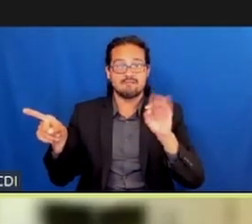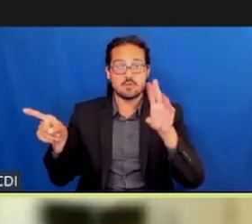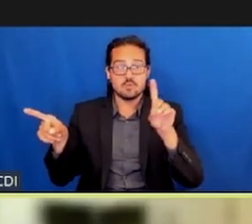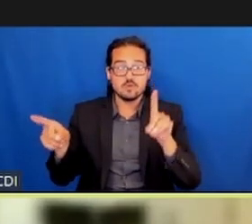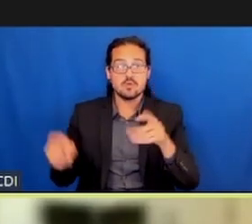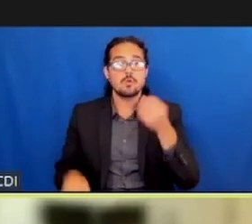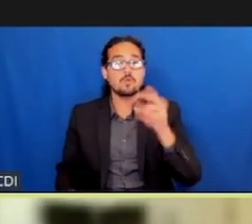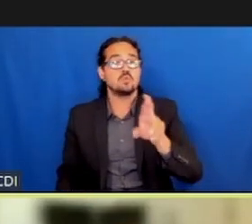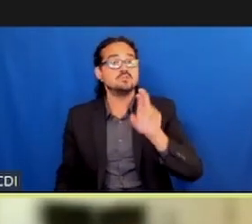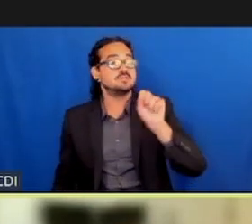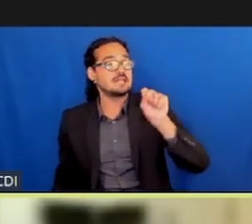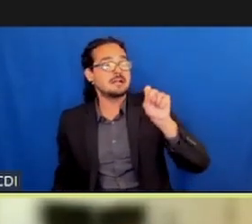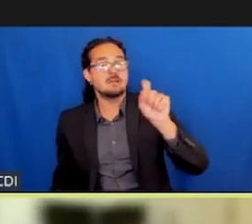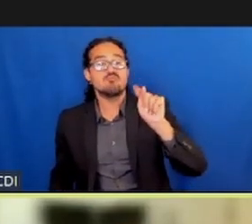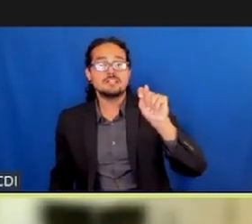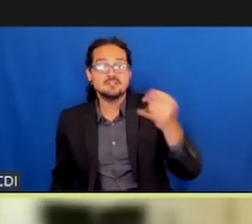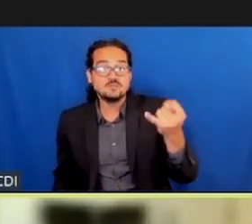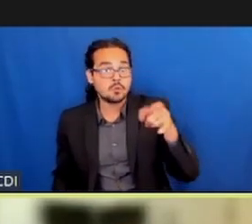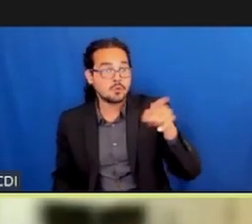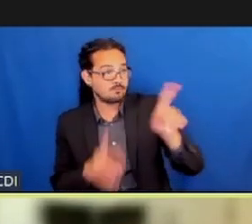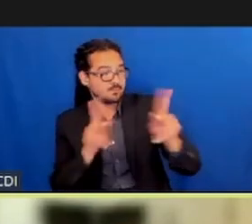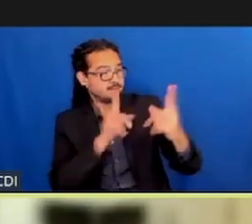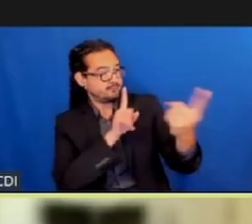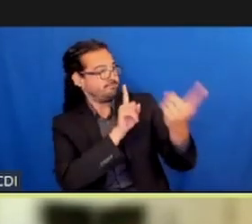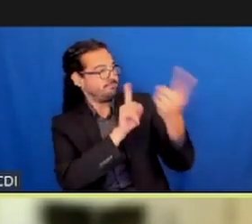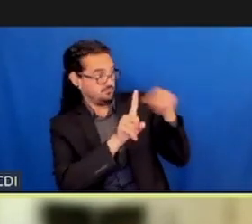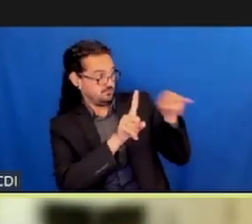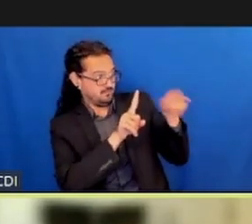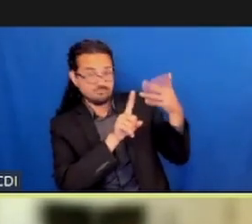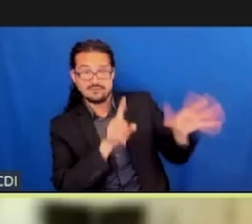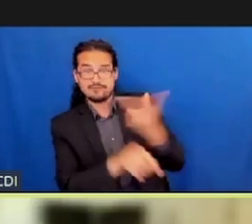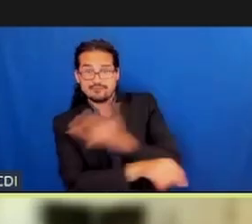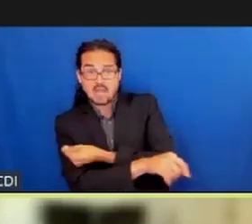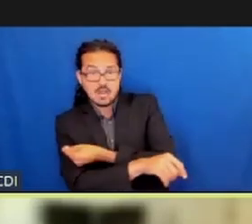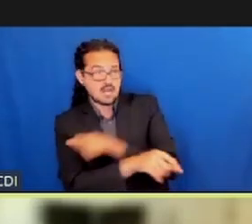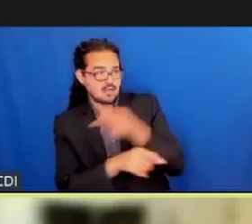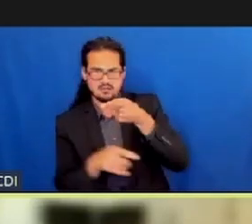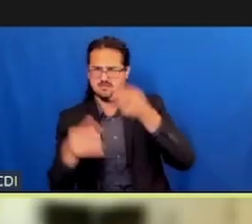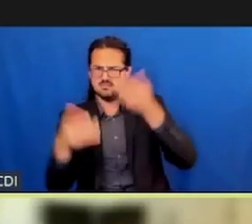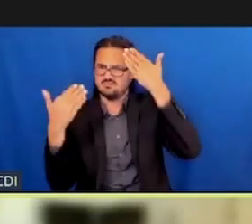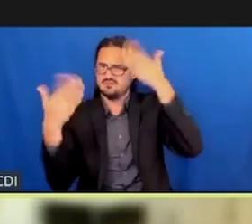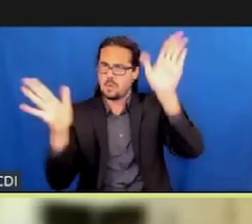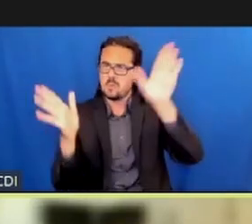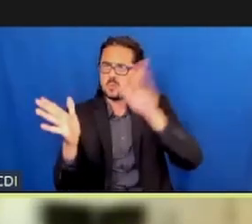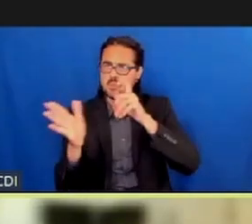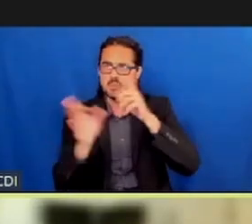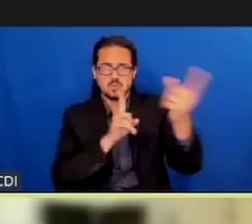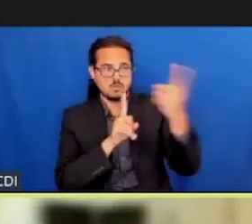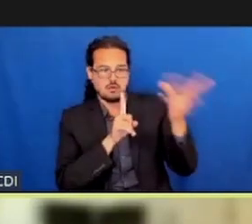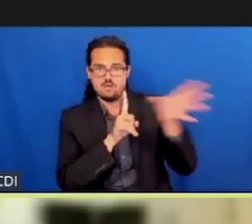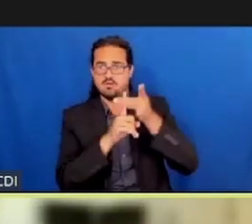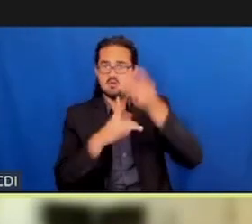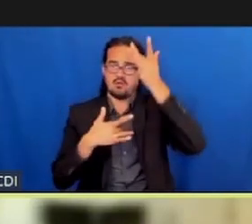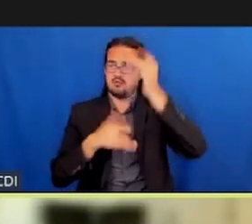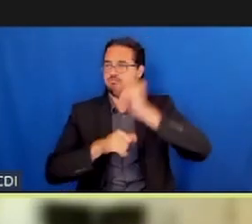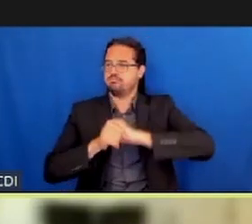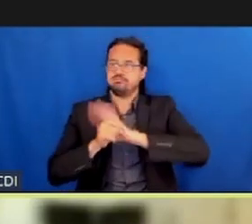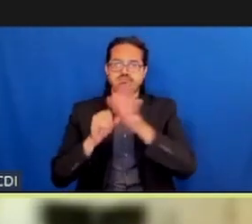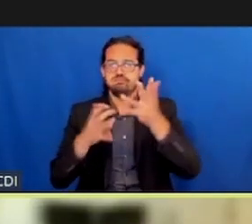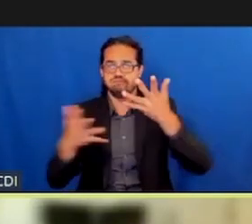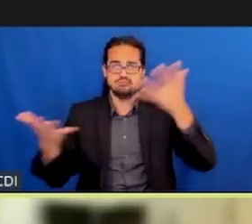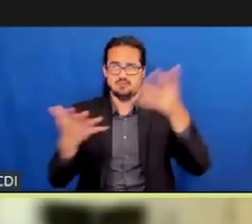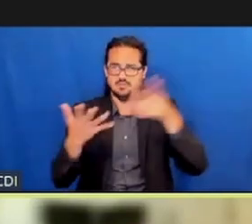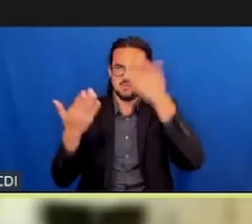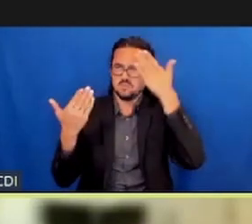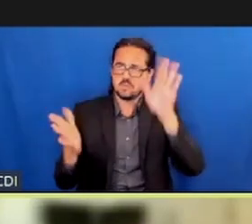or if they might be immunocompromised. So it's something that we do for our whole community as well as for ourselves. People with a compromised